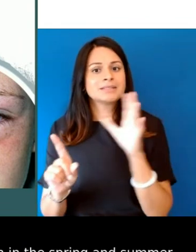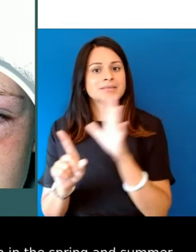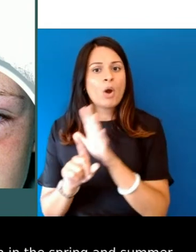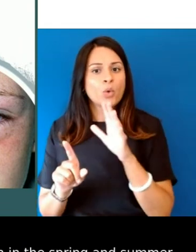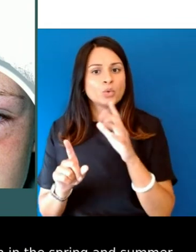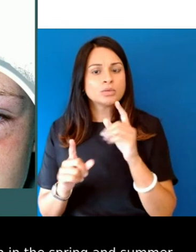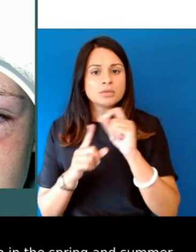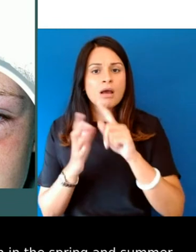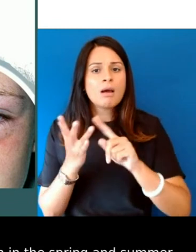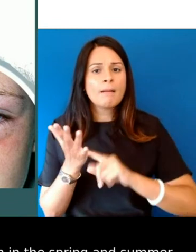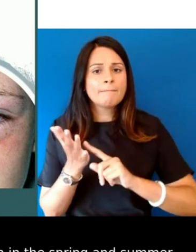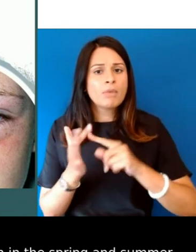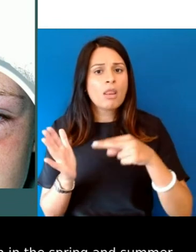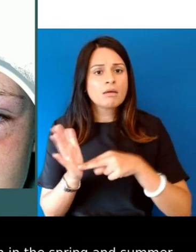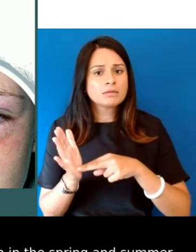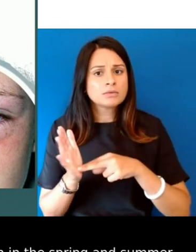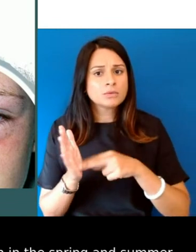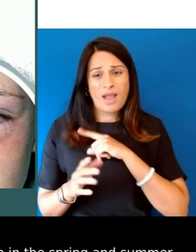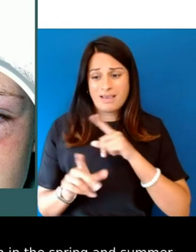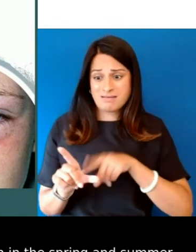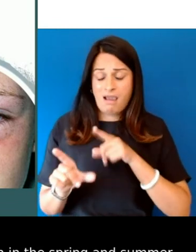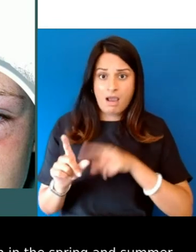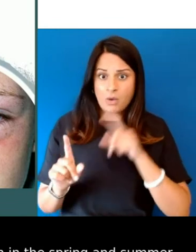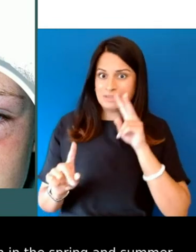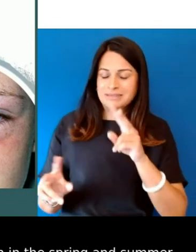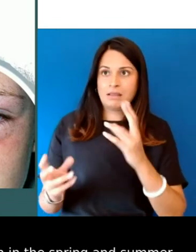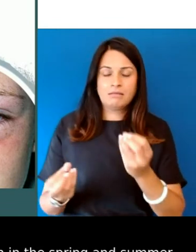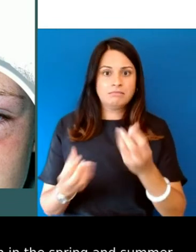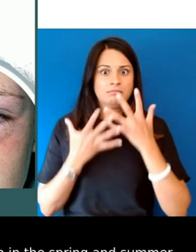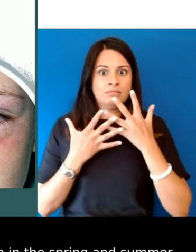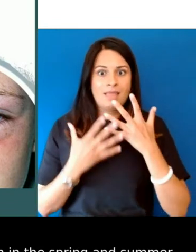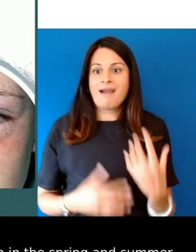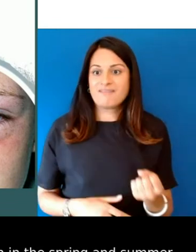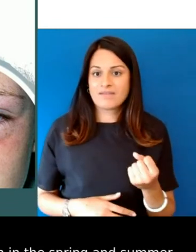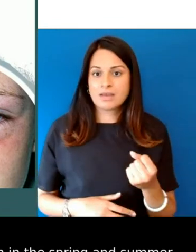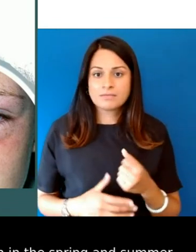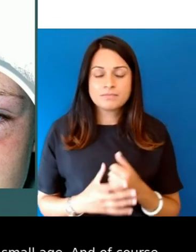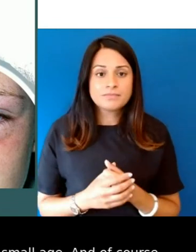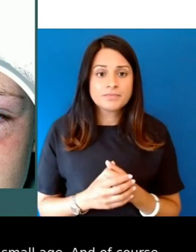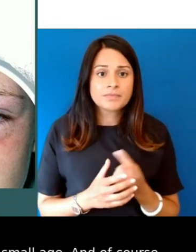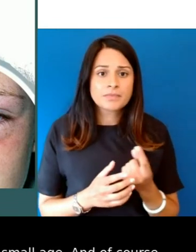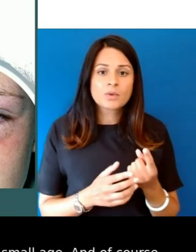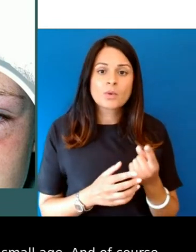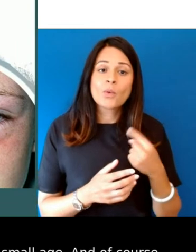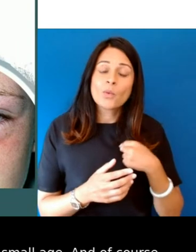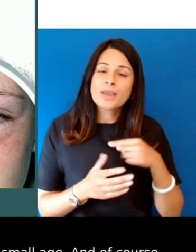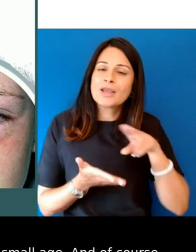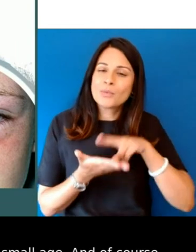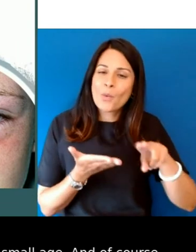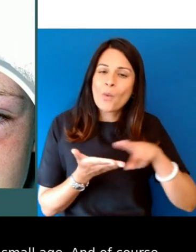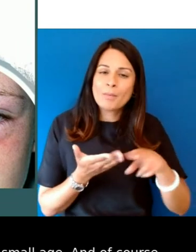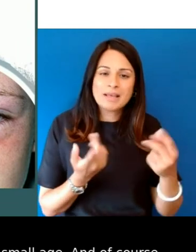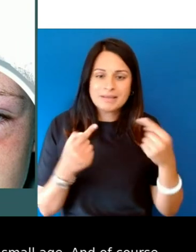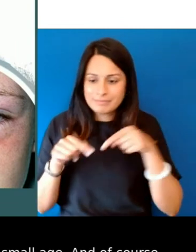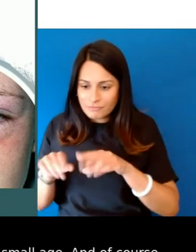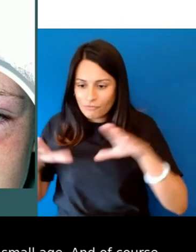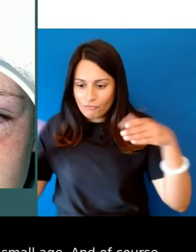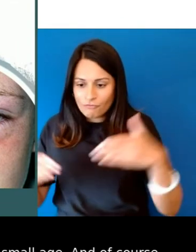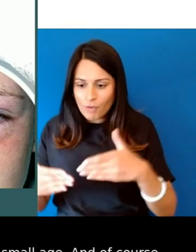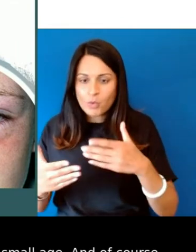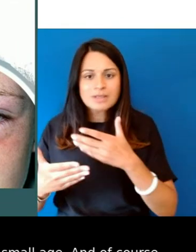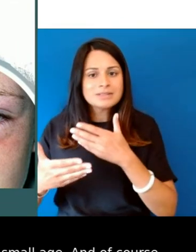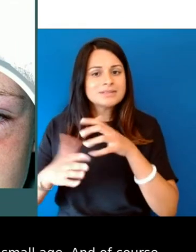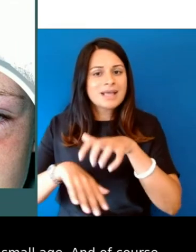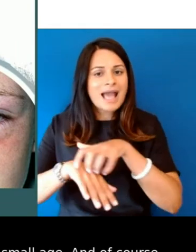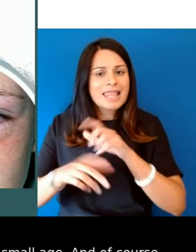small age and of course what we always go back to analogy which i'm sure heading just went through is going through the history